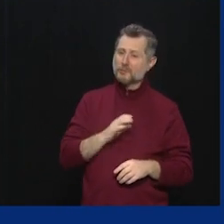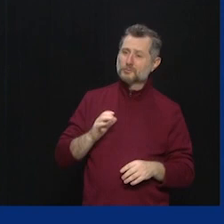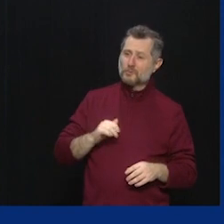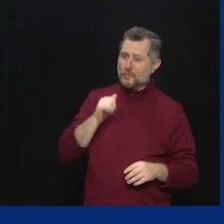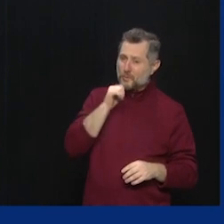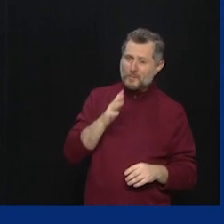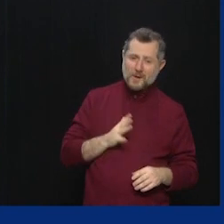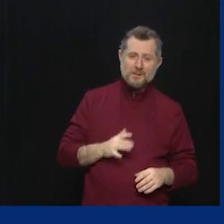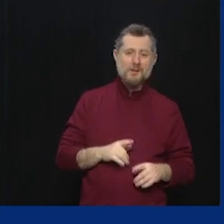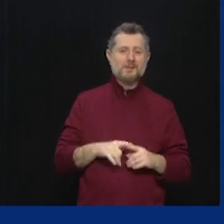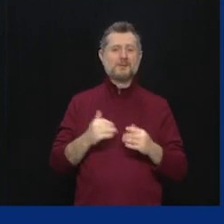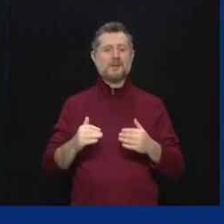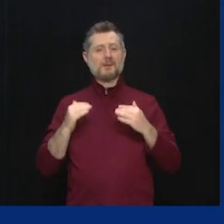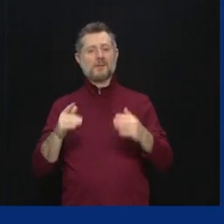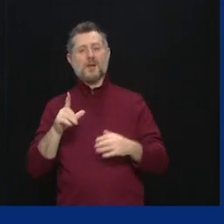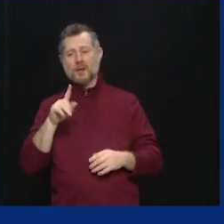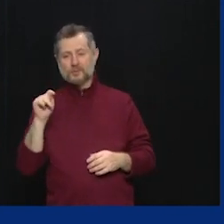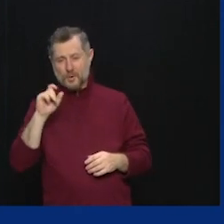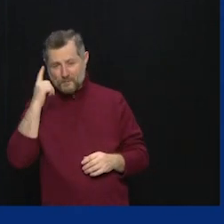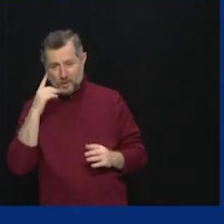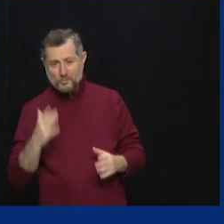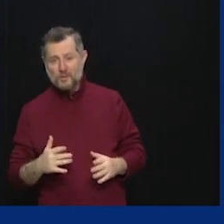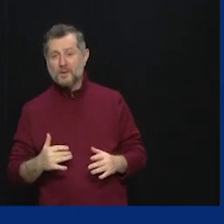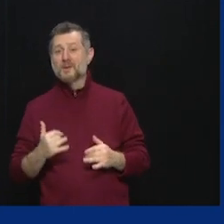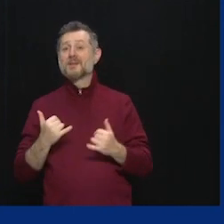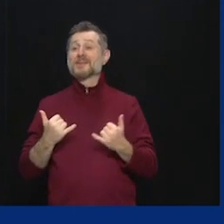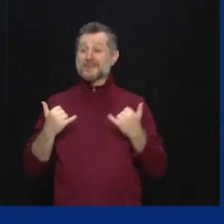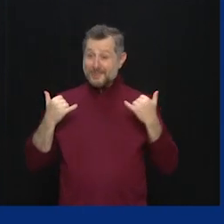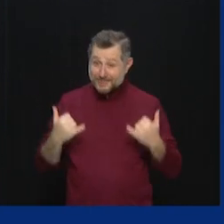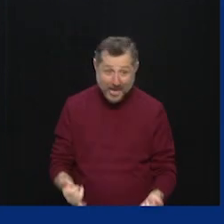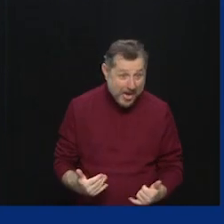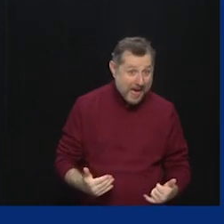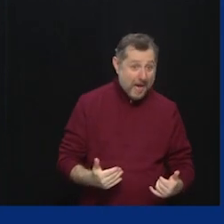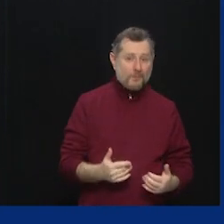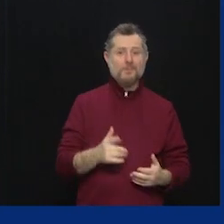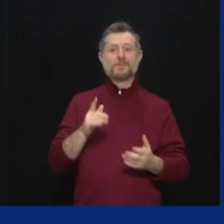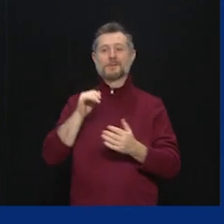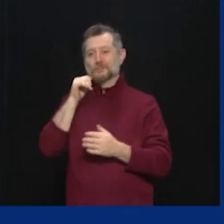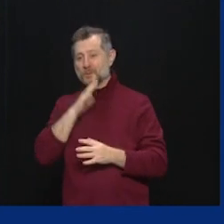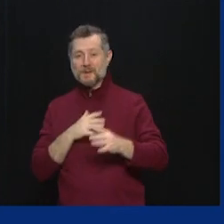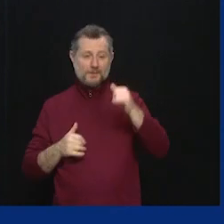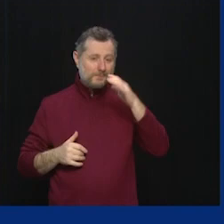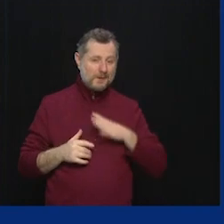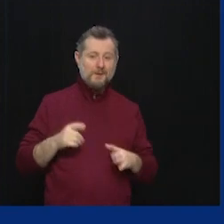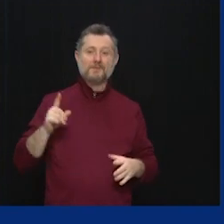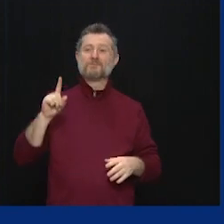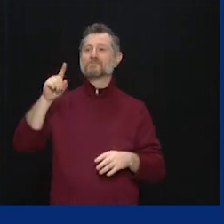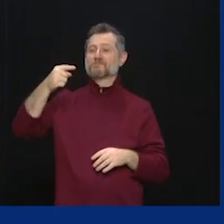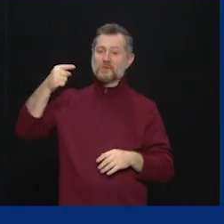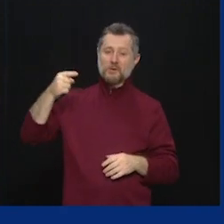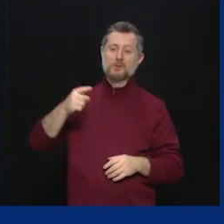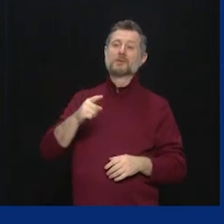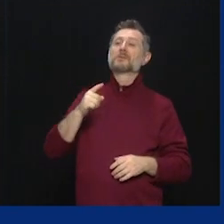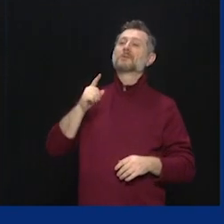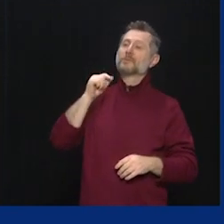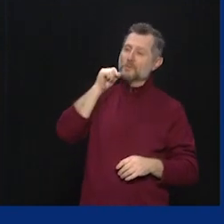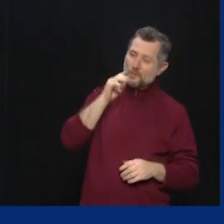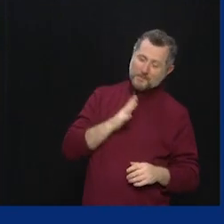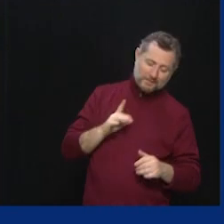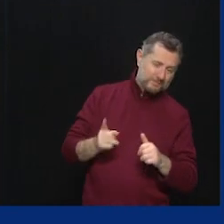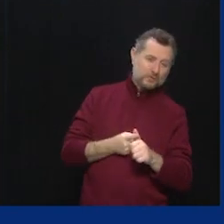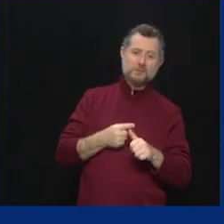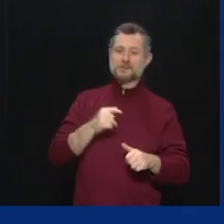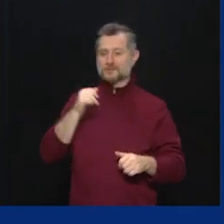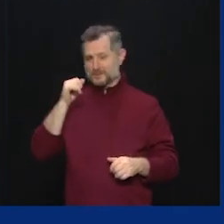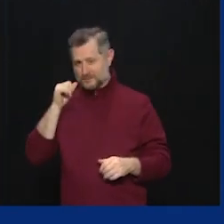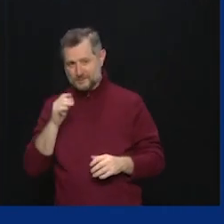governor. And ladies and gentlemen, the first female governor of the state of New York, my dear friend, Governor Kathy Hochul.